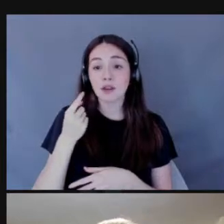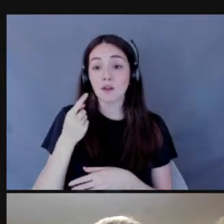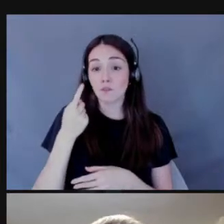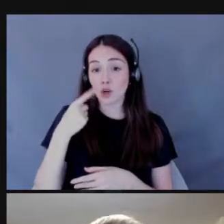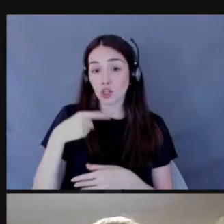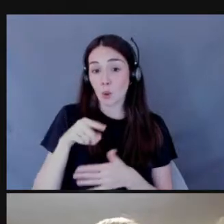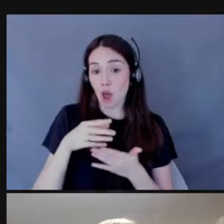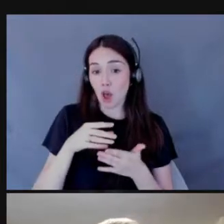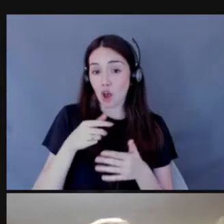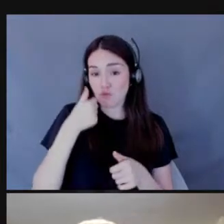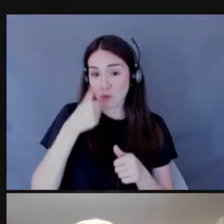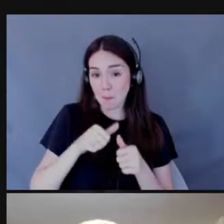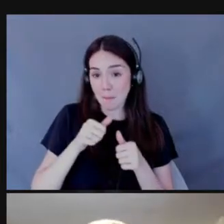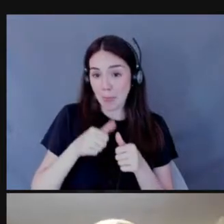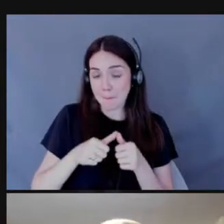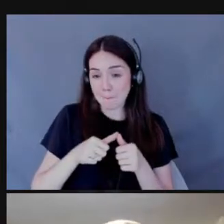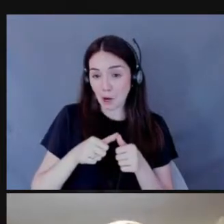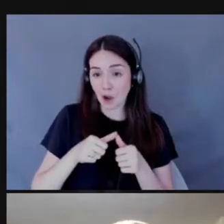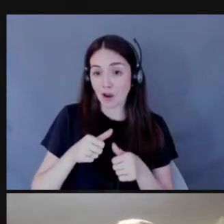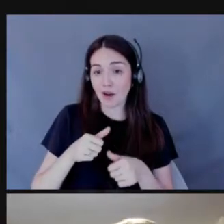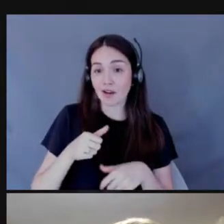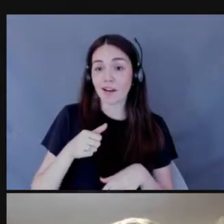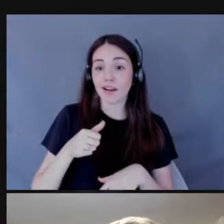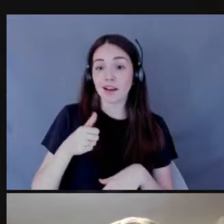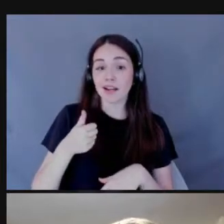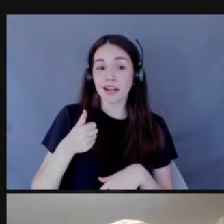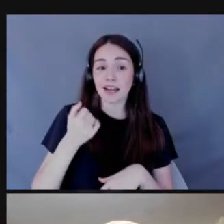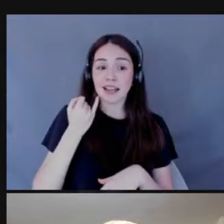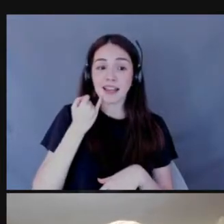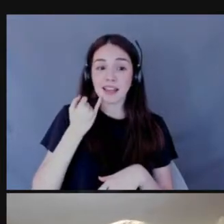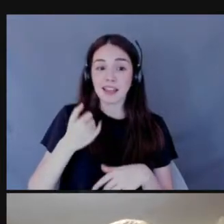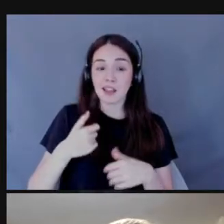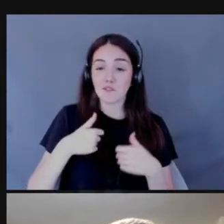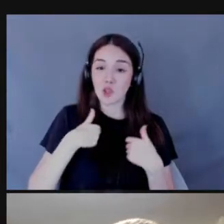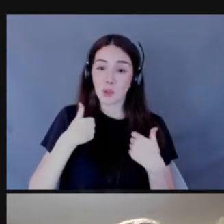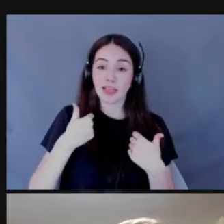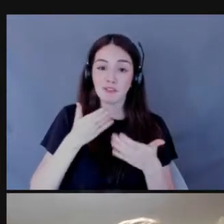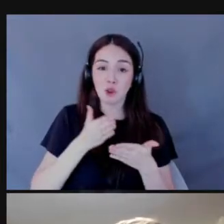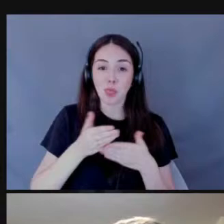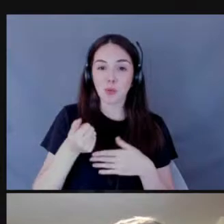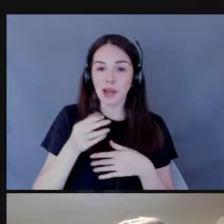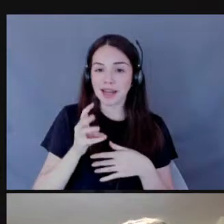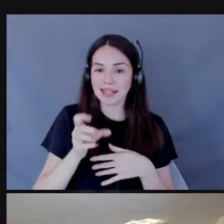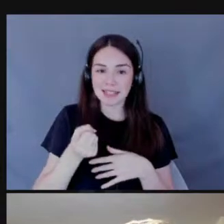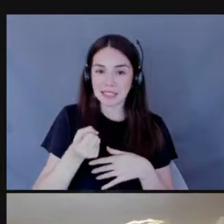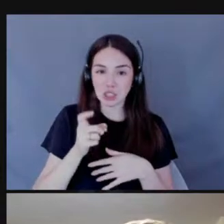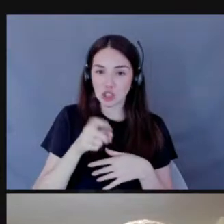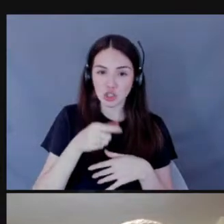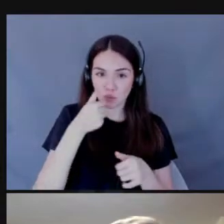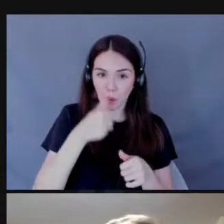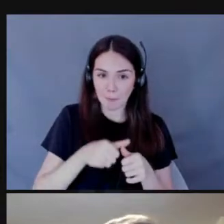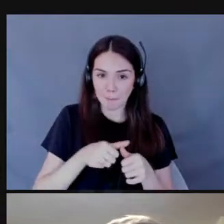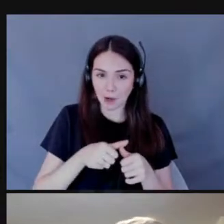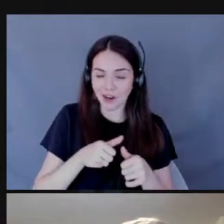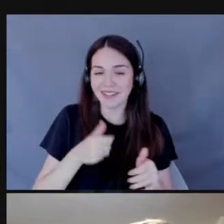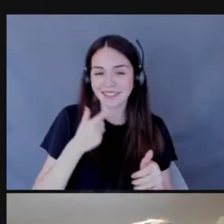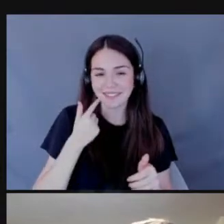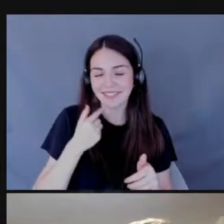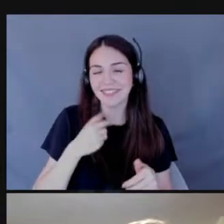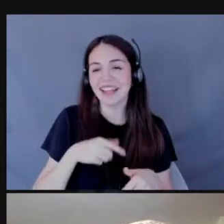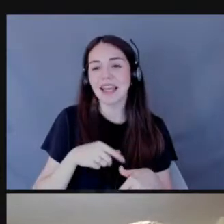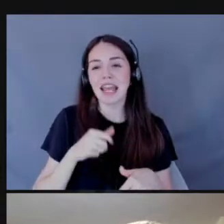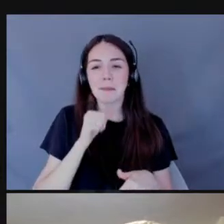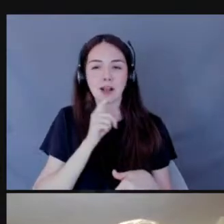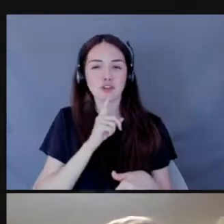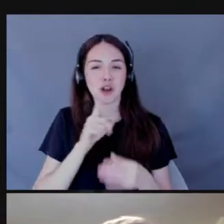remember, if you lived through the 60s, you shouldn't be able to remember it, right? If you remember the 60s, you weren't there. I'm not sure what they say about the